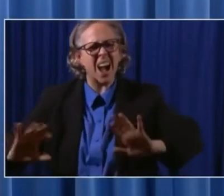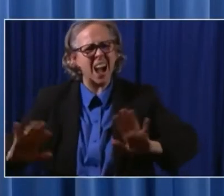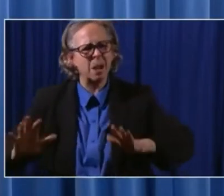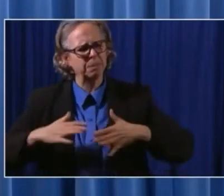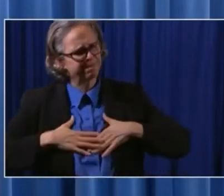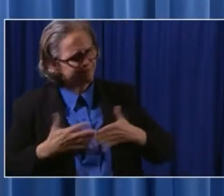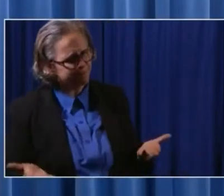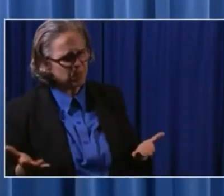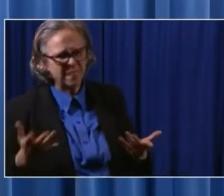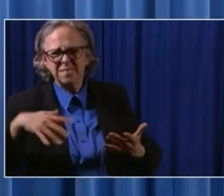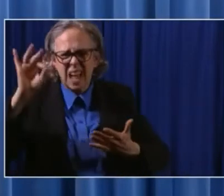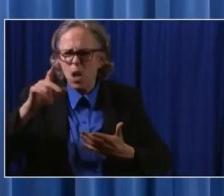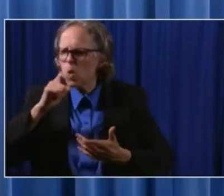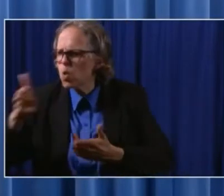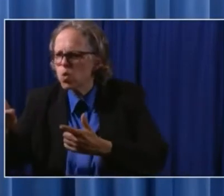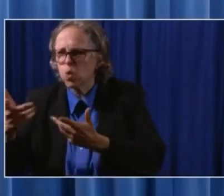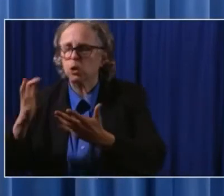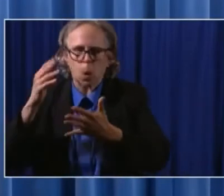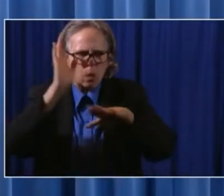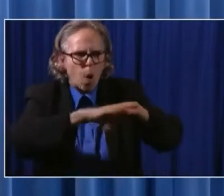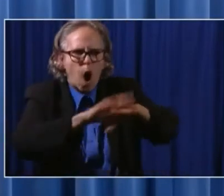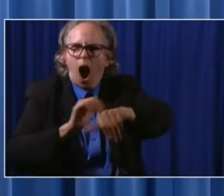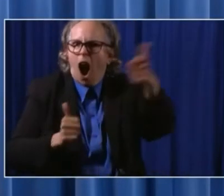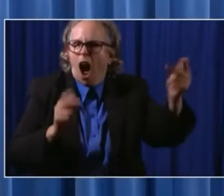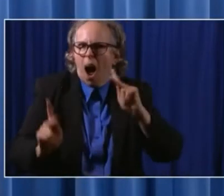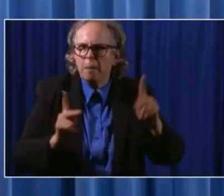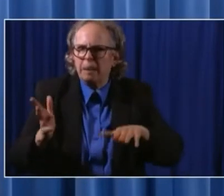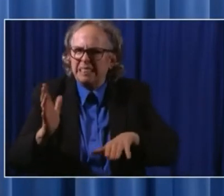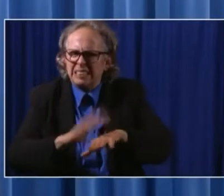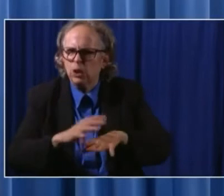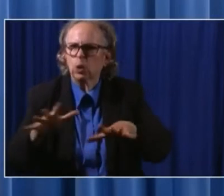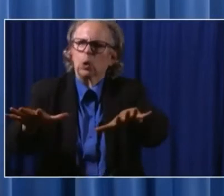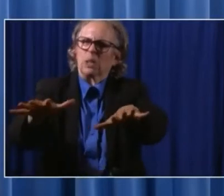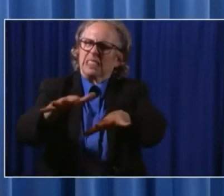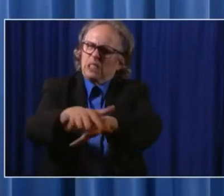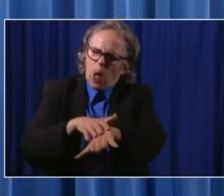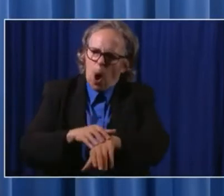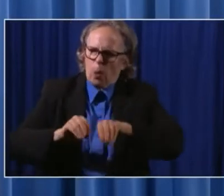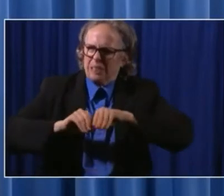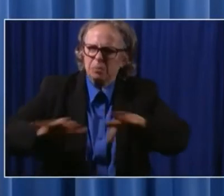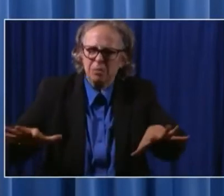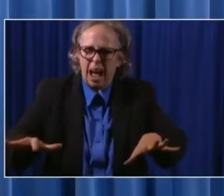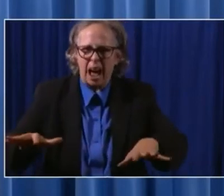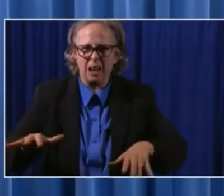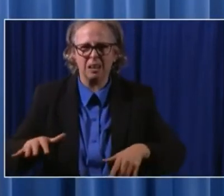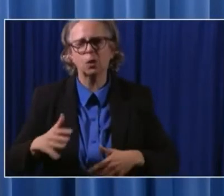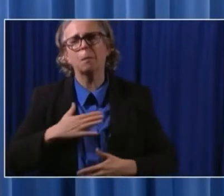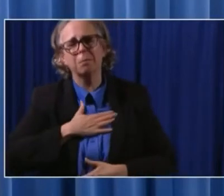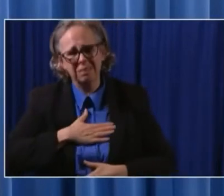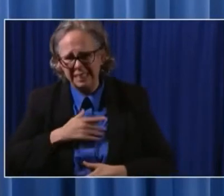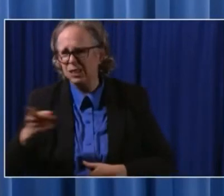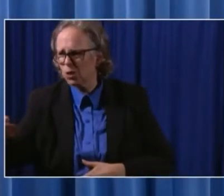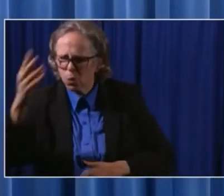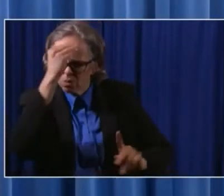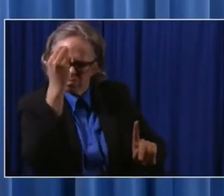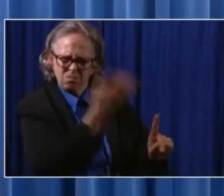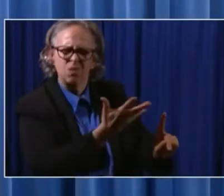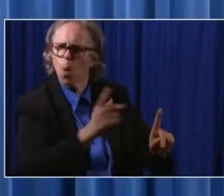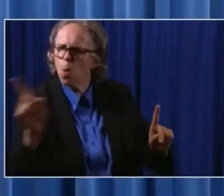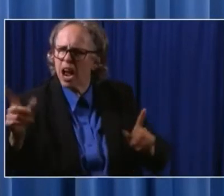this disease, that we slow the spread of the virus. And so giving them information and helping them is